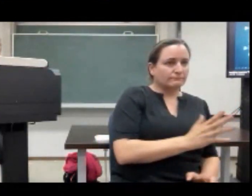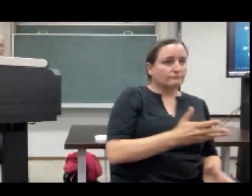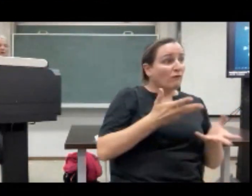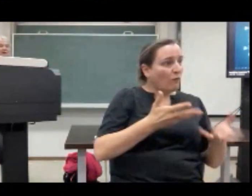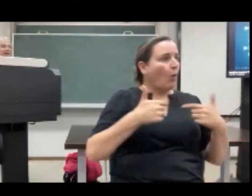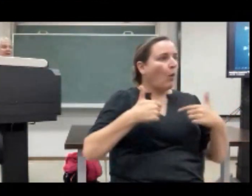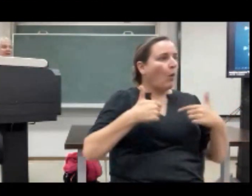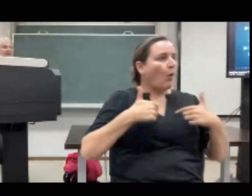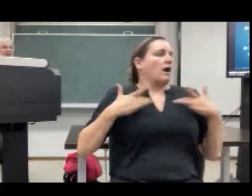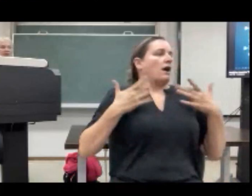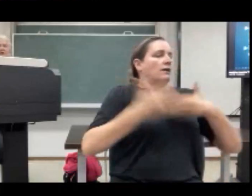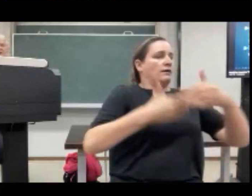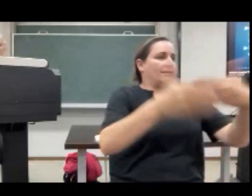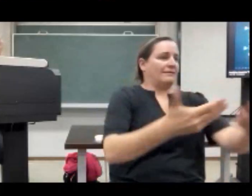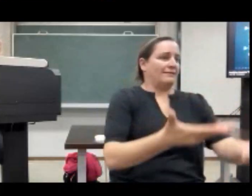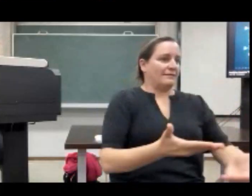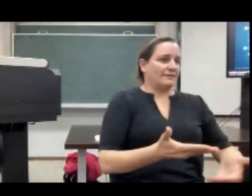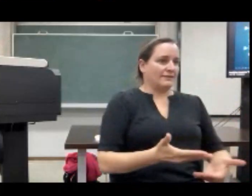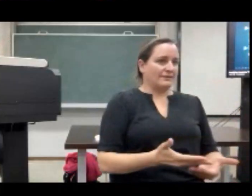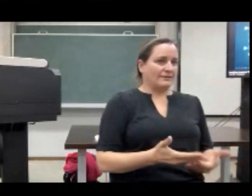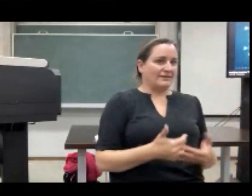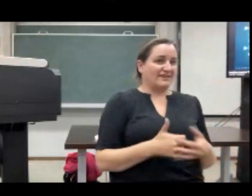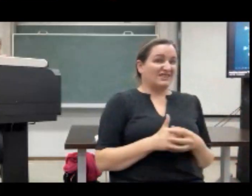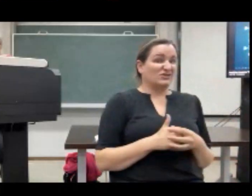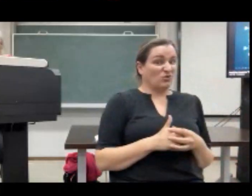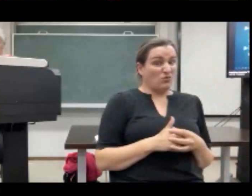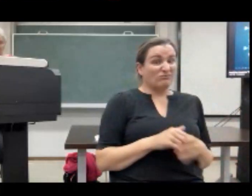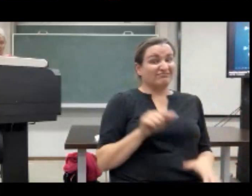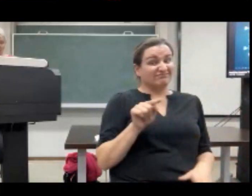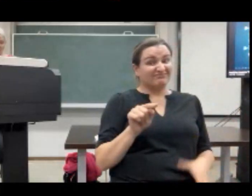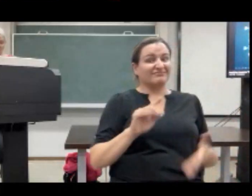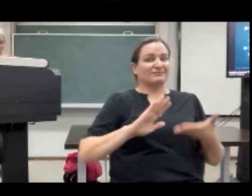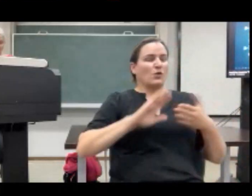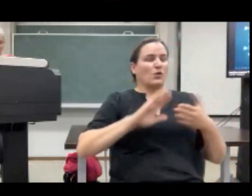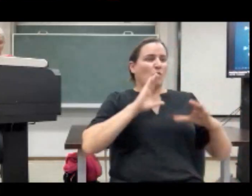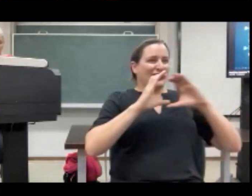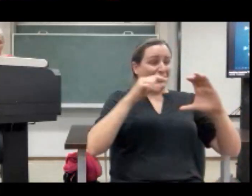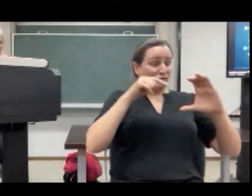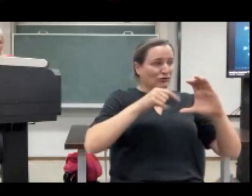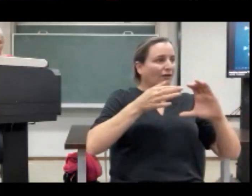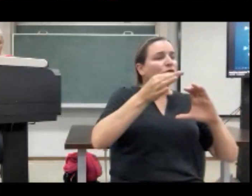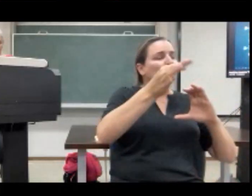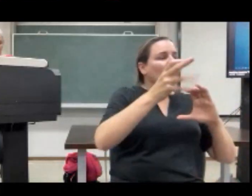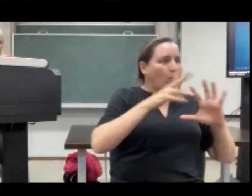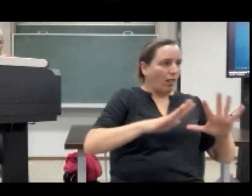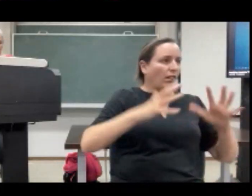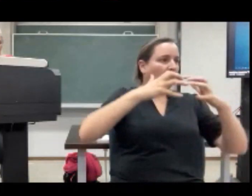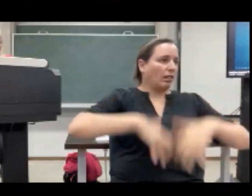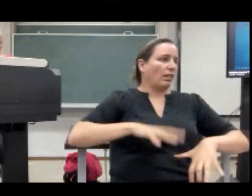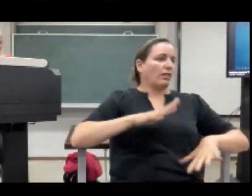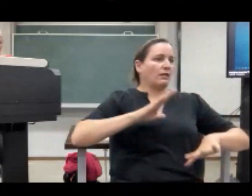And this could be related to early social deprivation and communication difficulties.